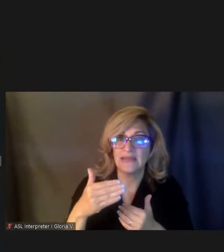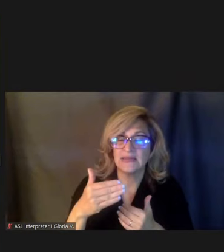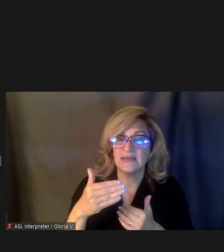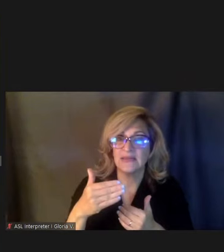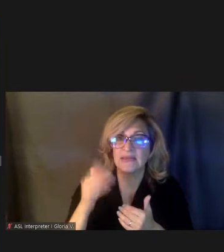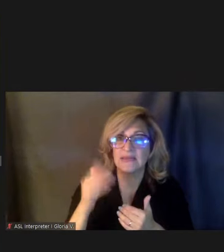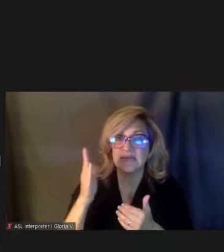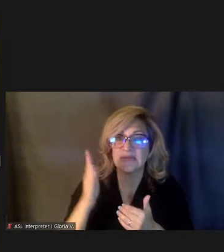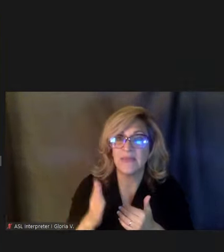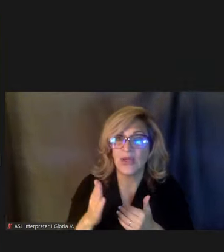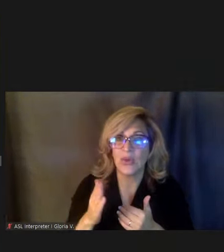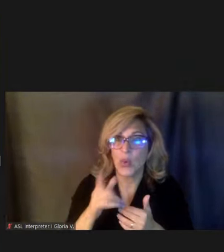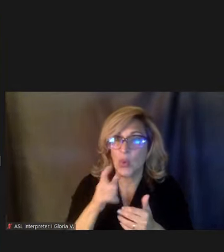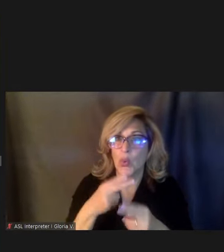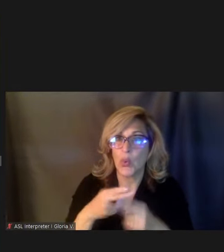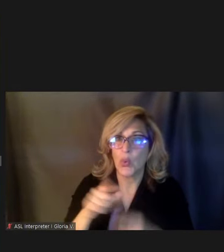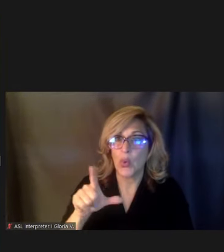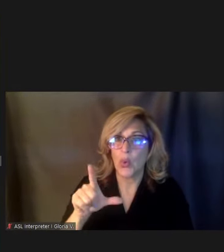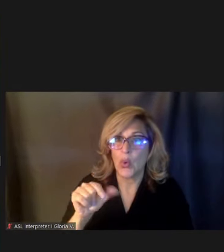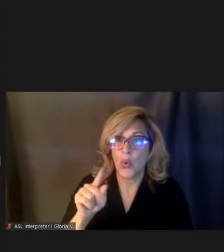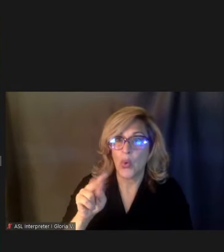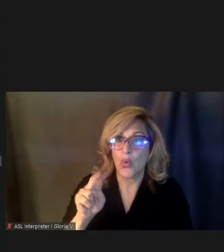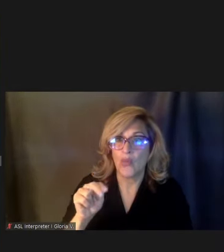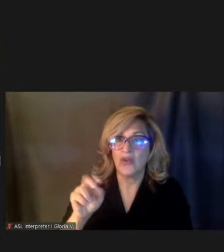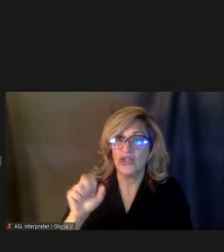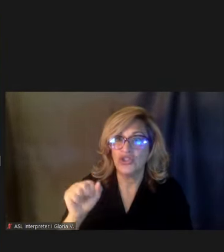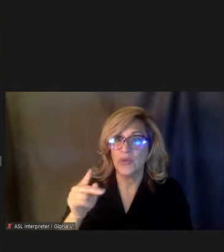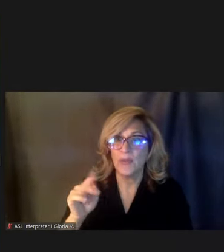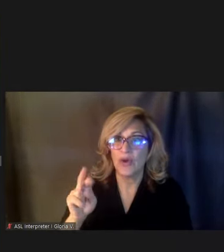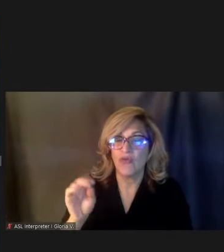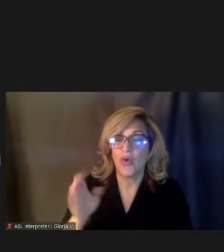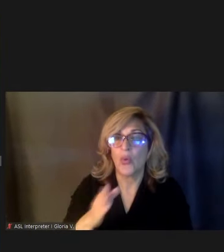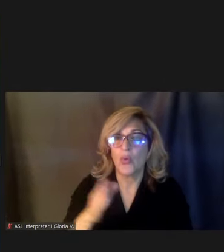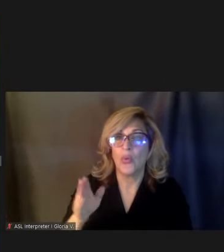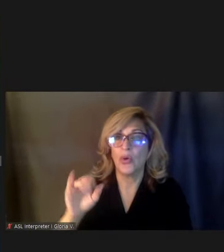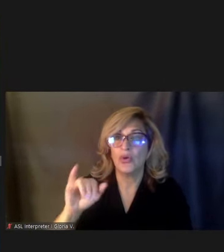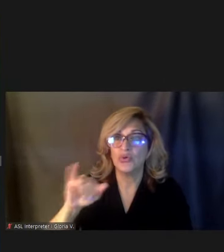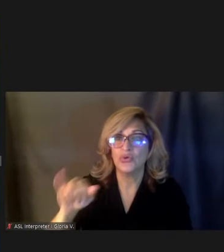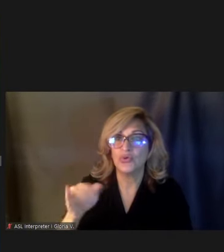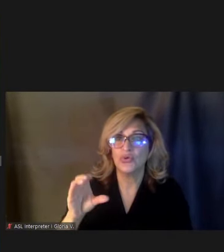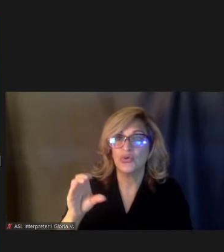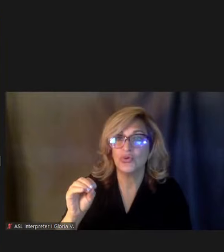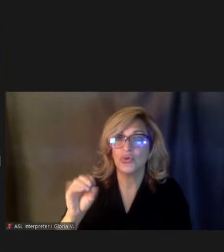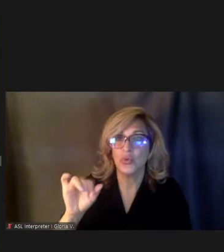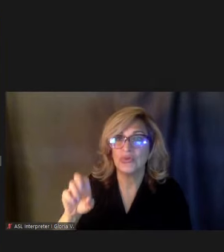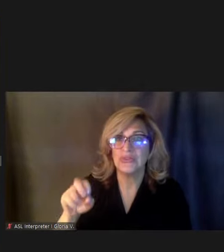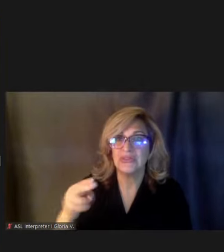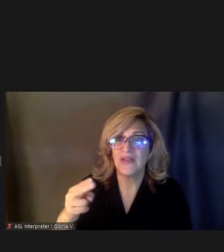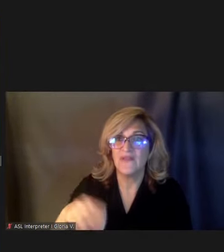Our next speaker is Lauren Shapiro, followed by Joseph Berry.